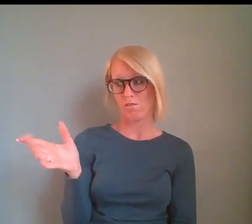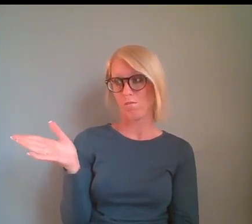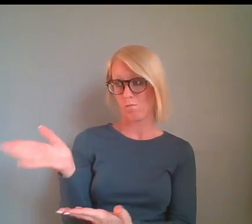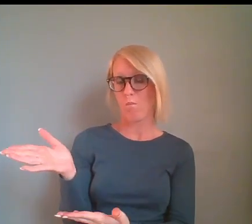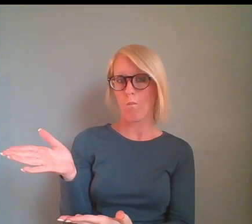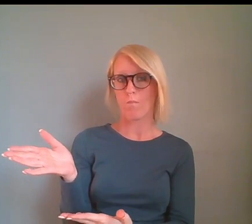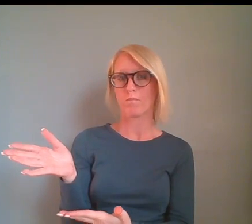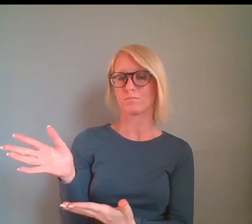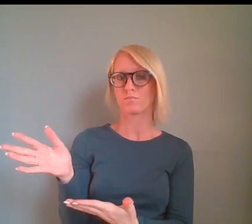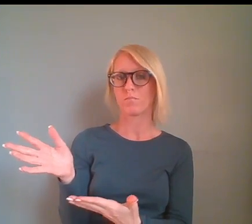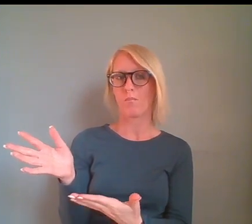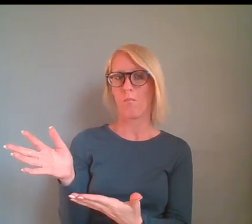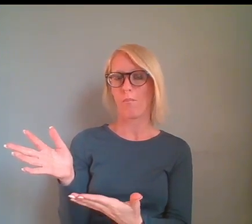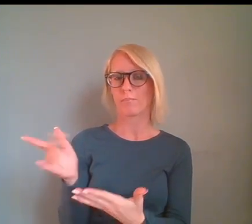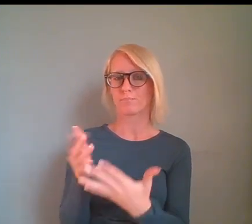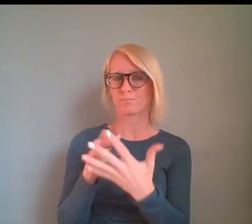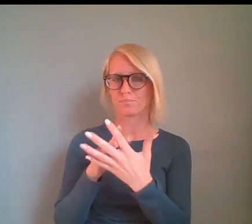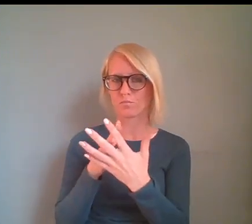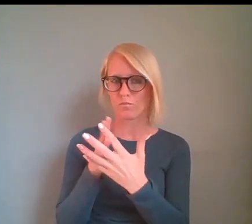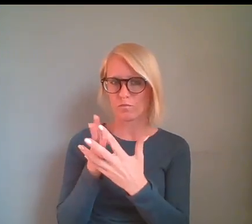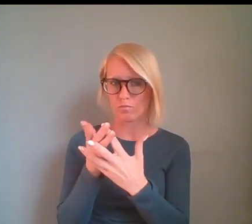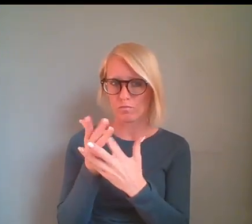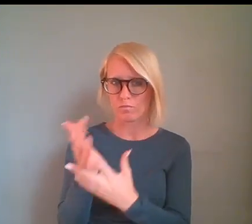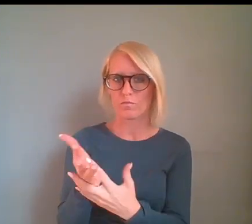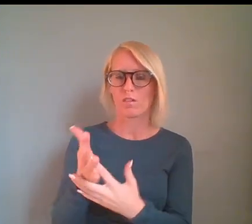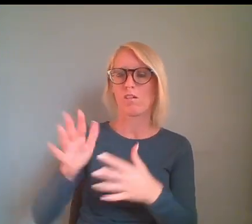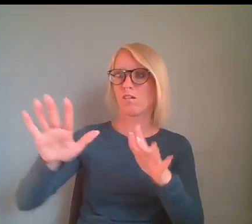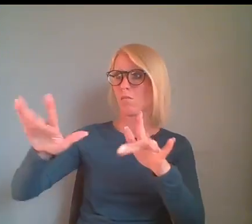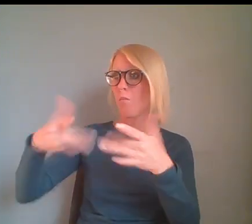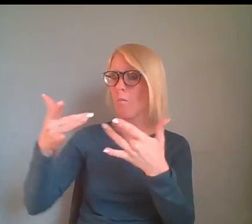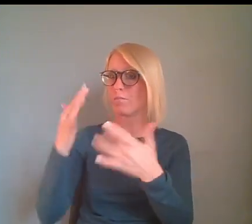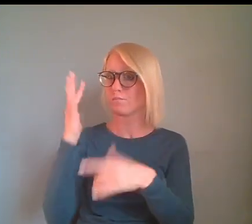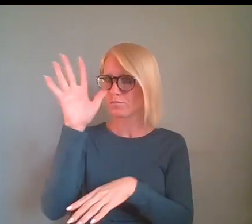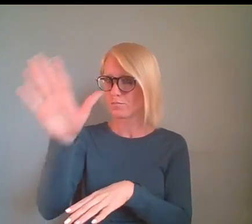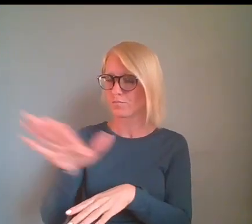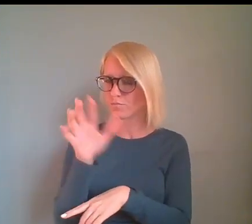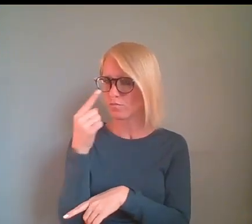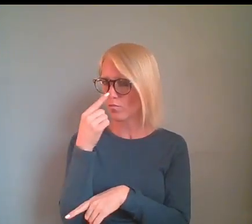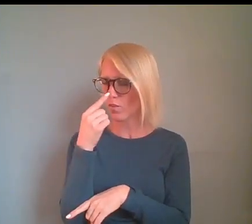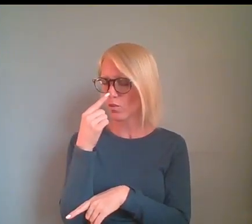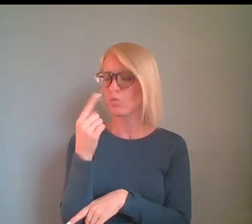get the light, the light area here and on her nose.